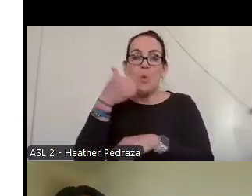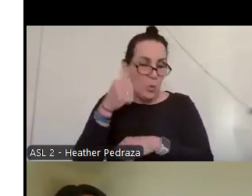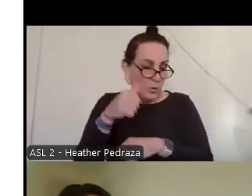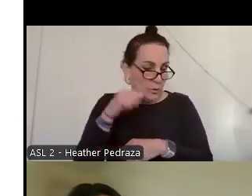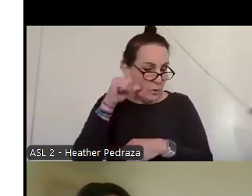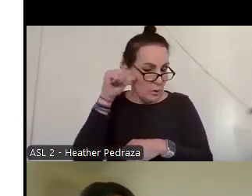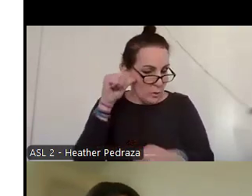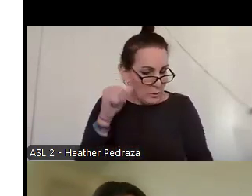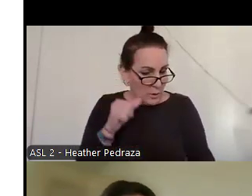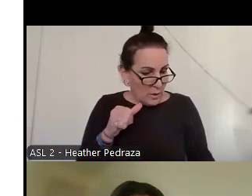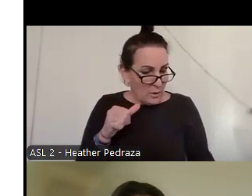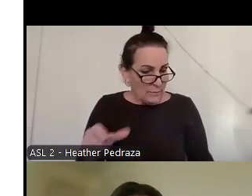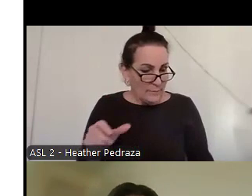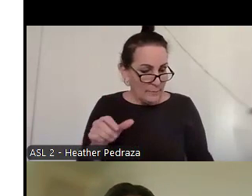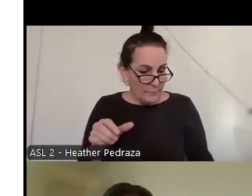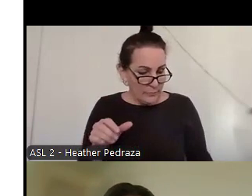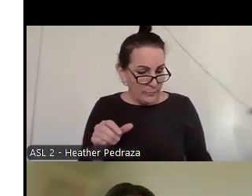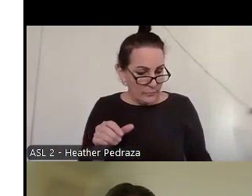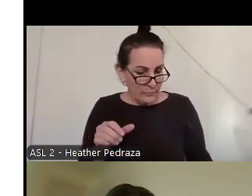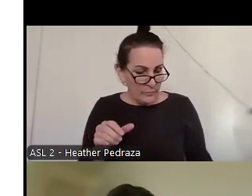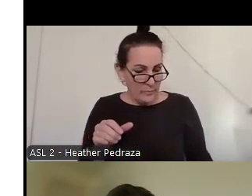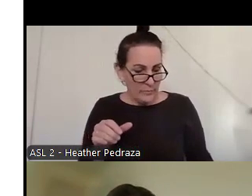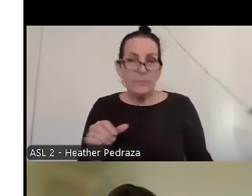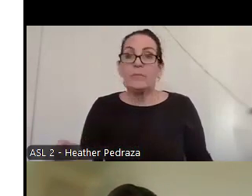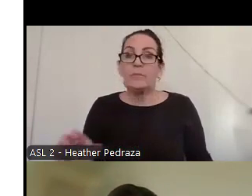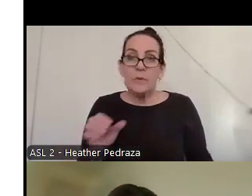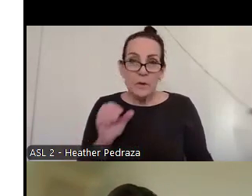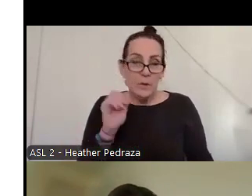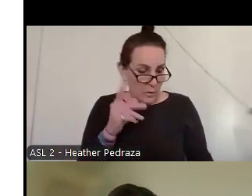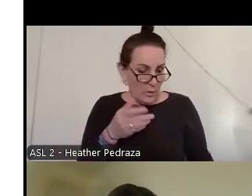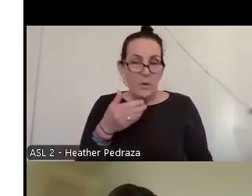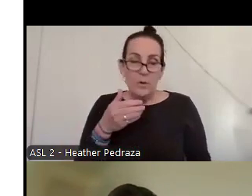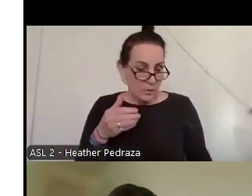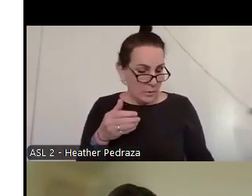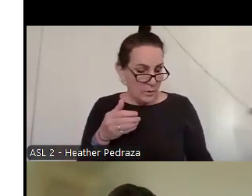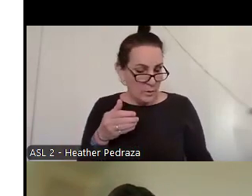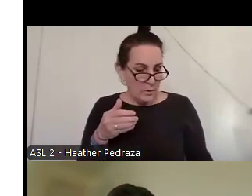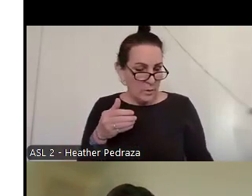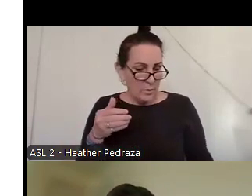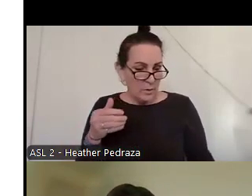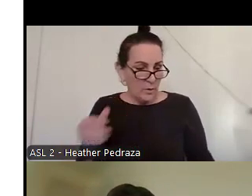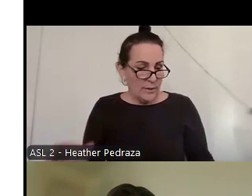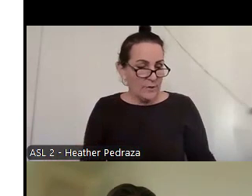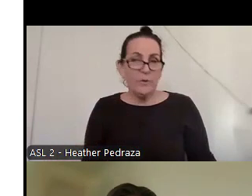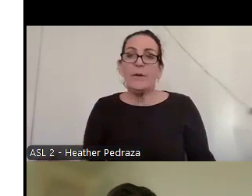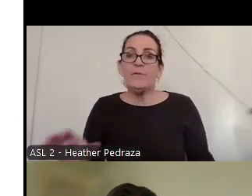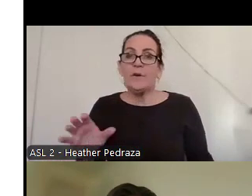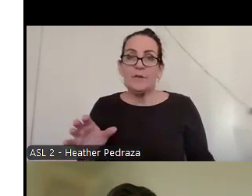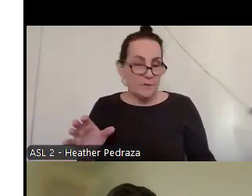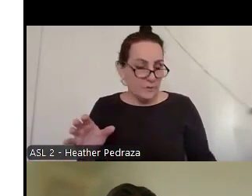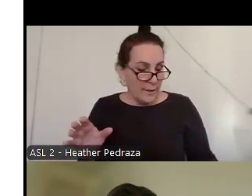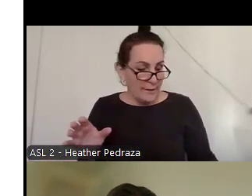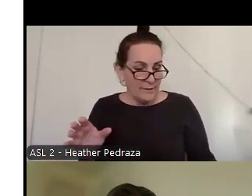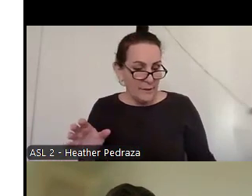provides attorneys with cases where the victim of the alleged offense is an older adult, dependent adult, or